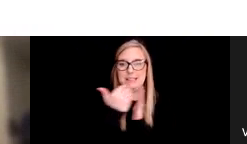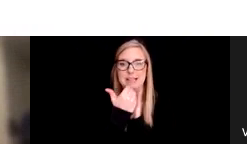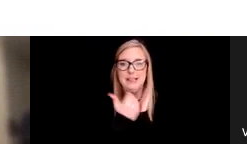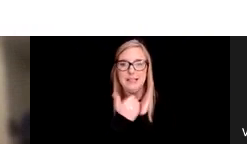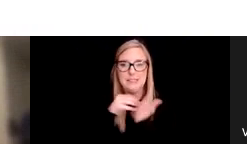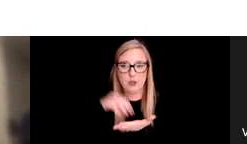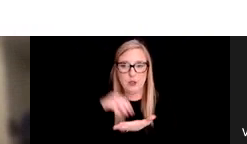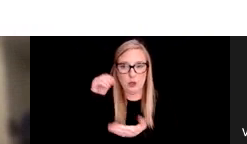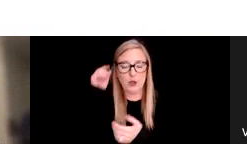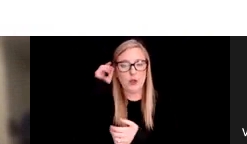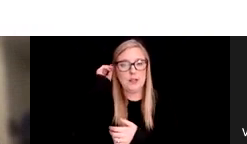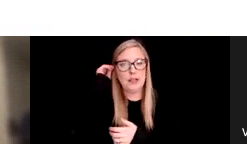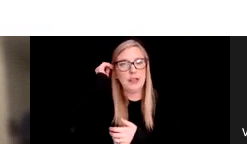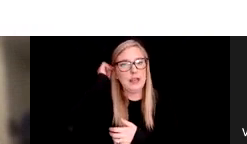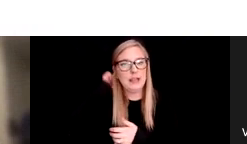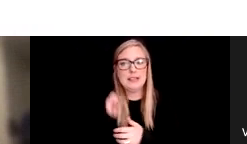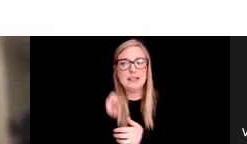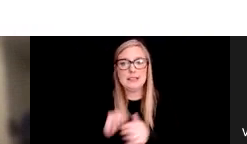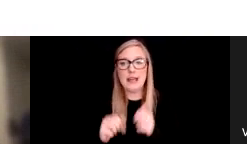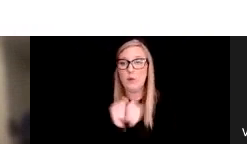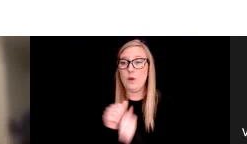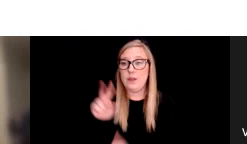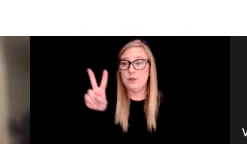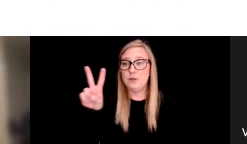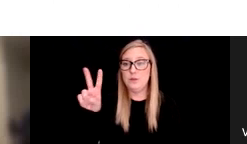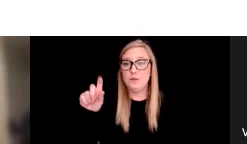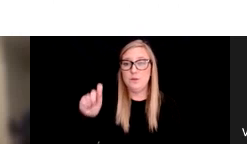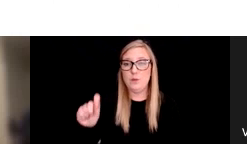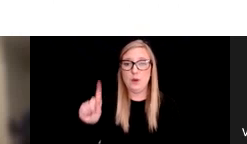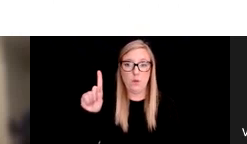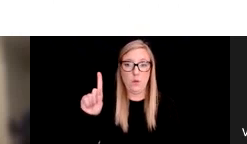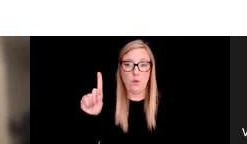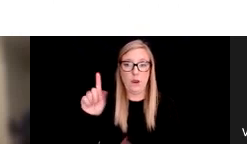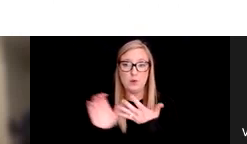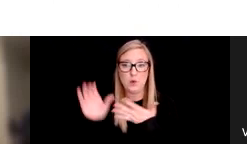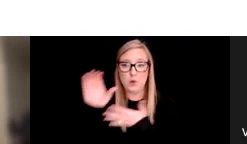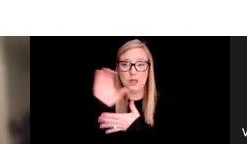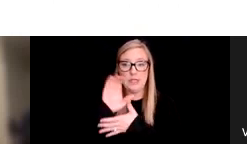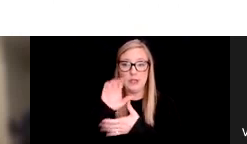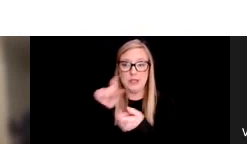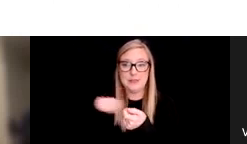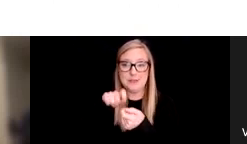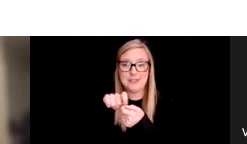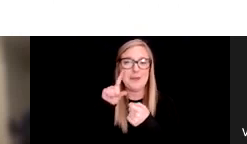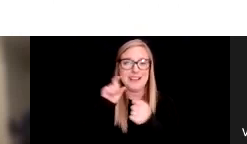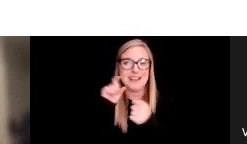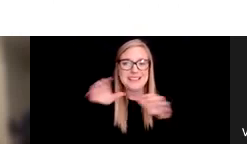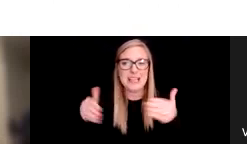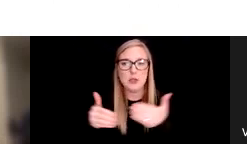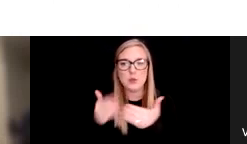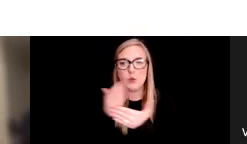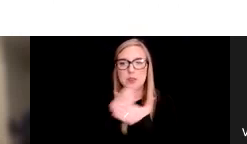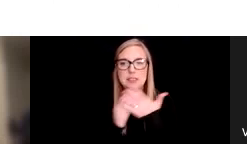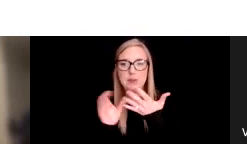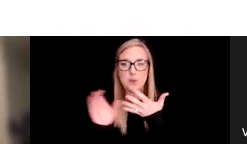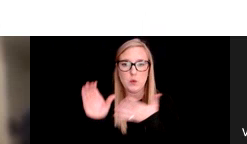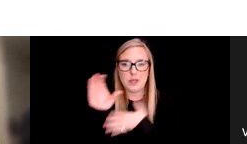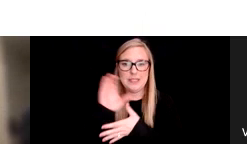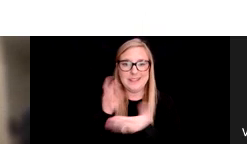that with 2.1 criteria specifically, because they do introduce some of these criteria that, like I